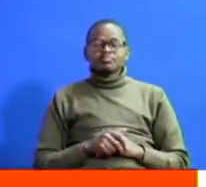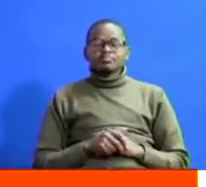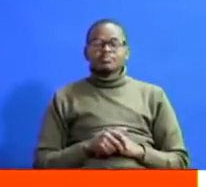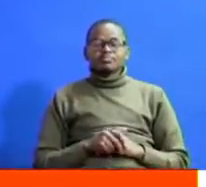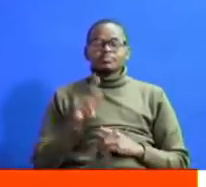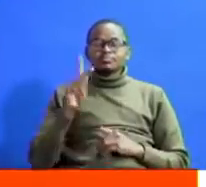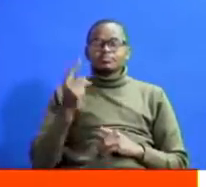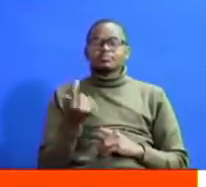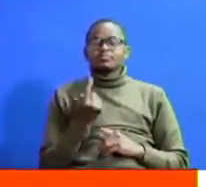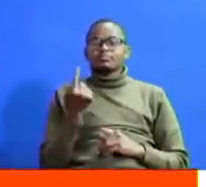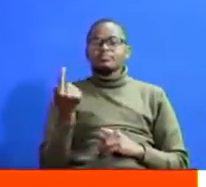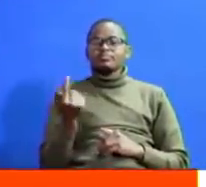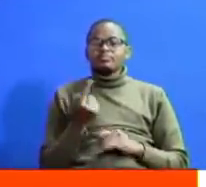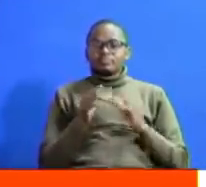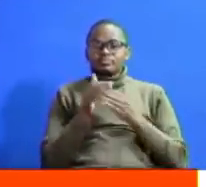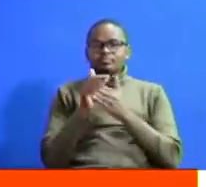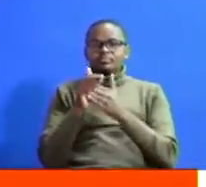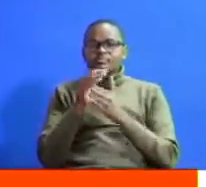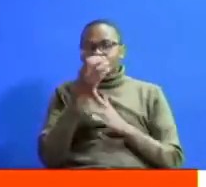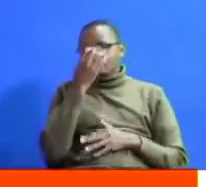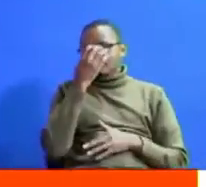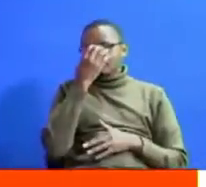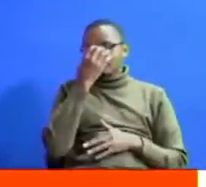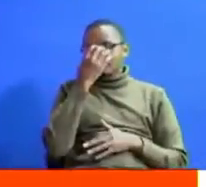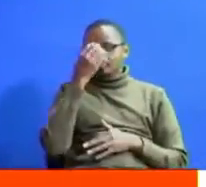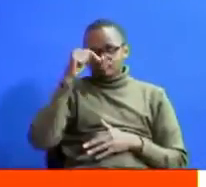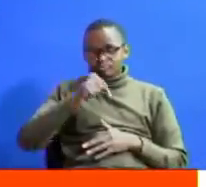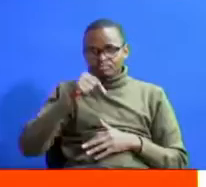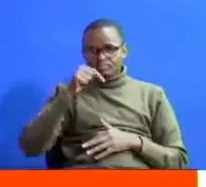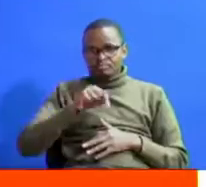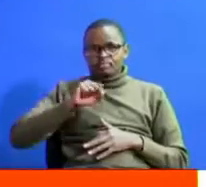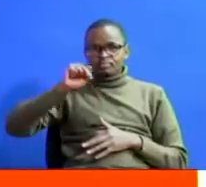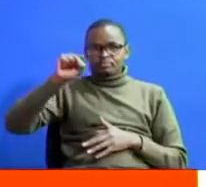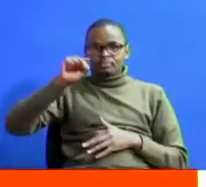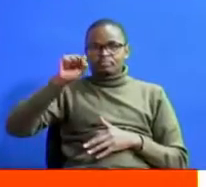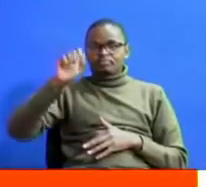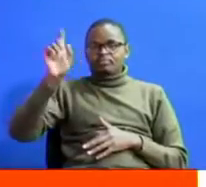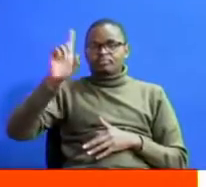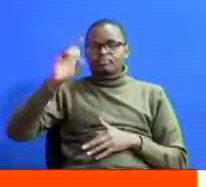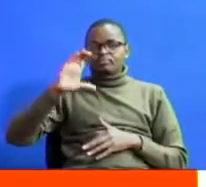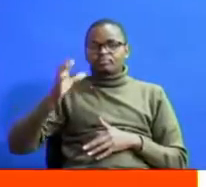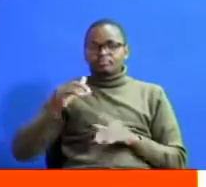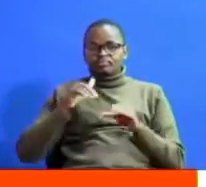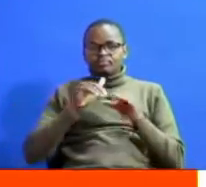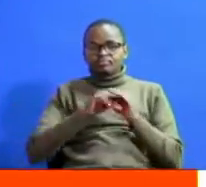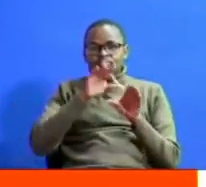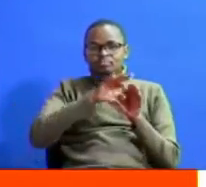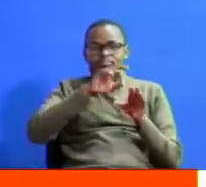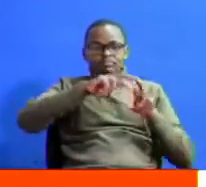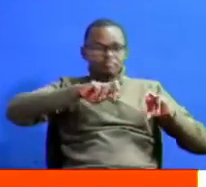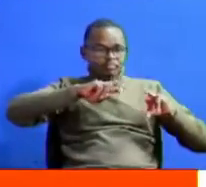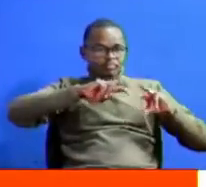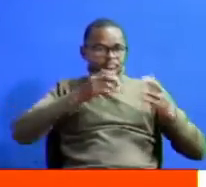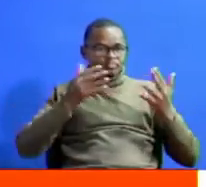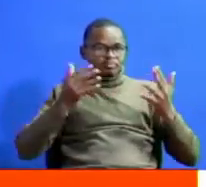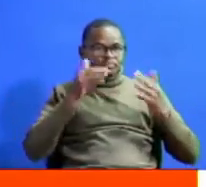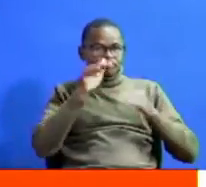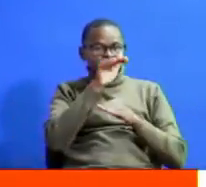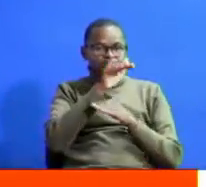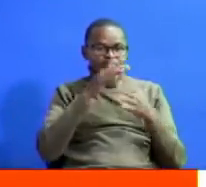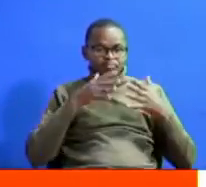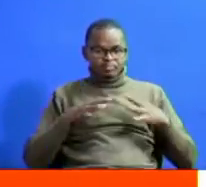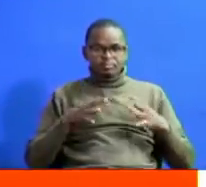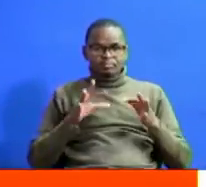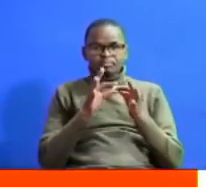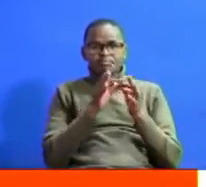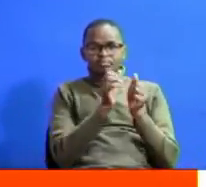Kenya Kwanza coalition led by the Deputy President today took their campaigns to Nairobi County in a vote hunting mission where they asked the resident to